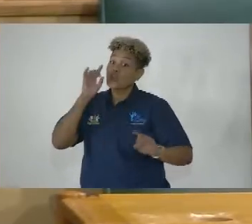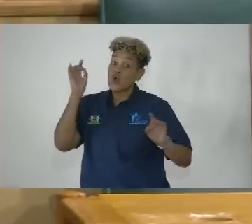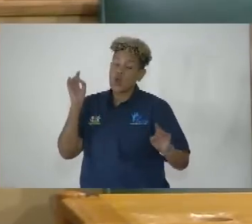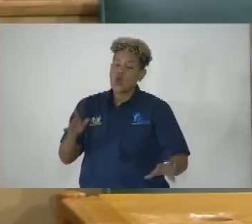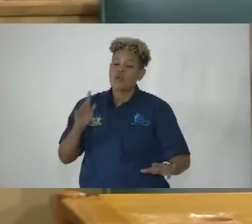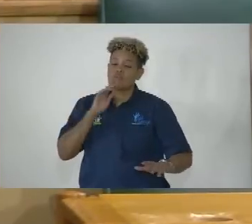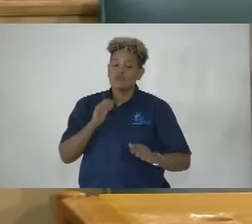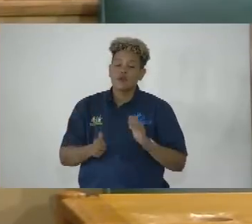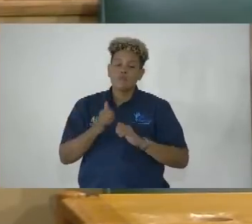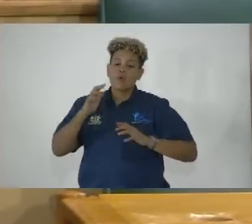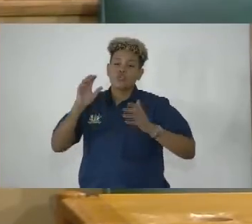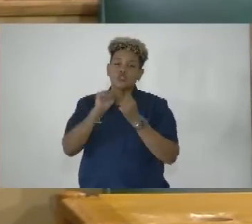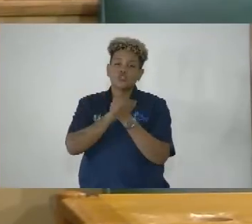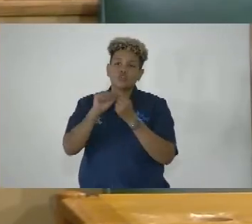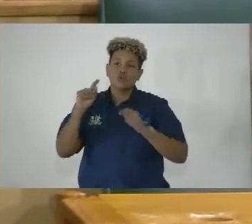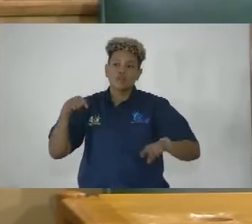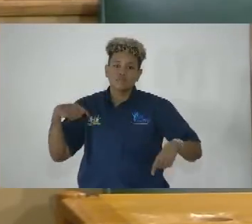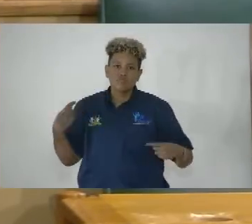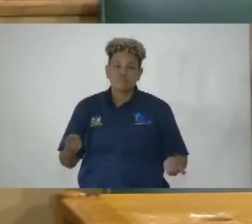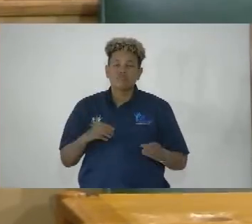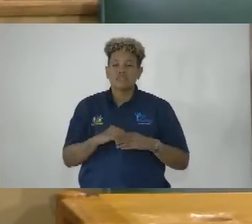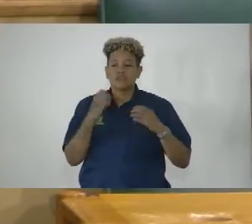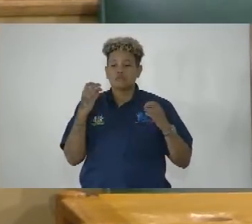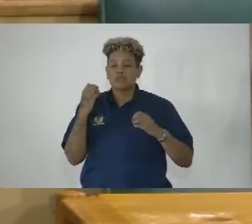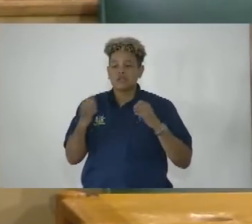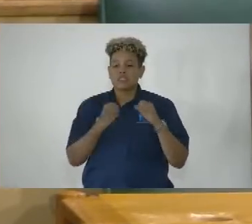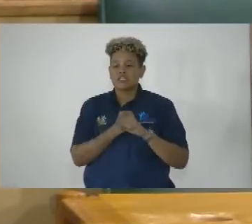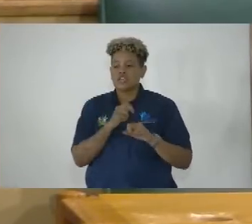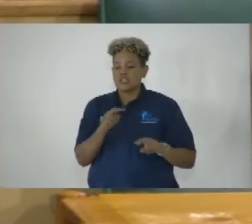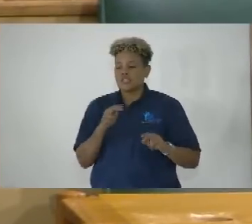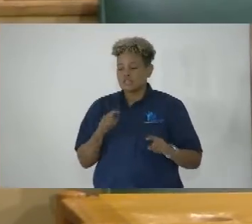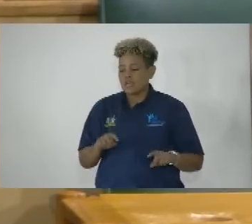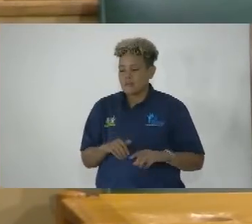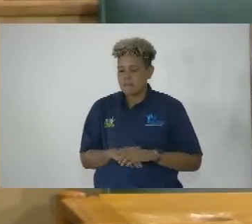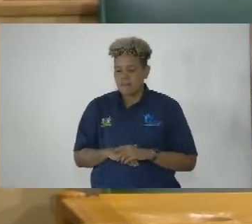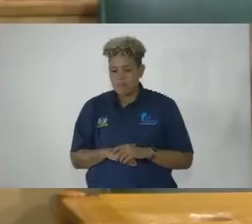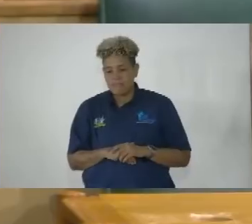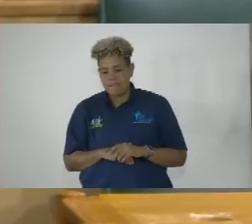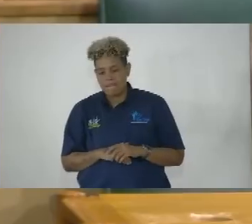most rundown it has been in decades.